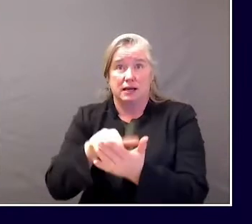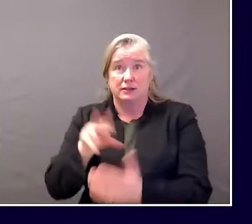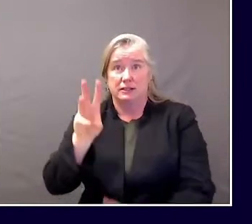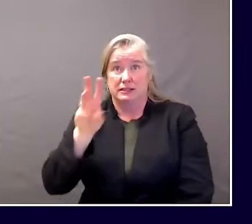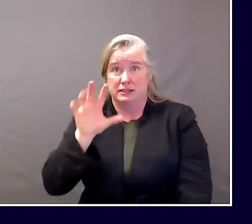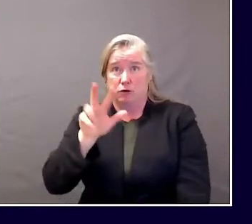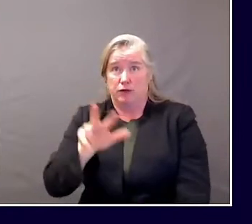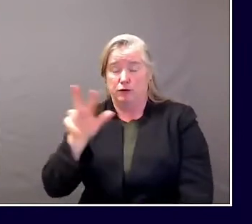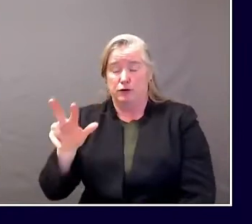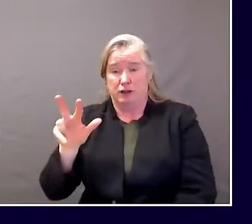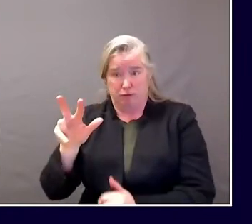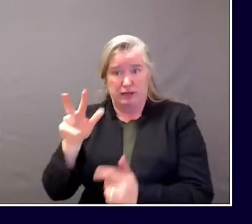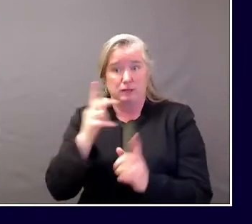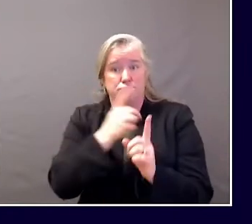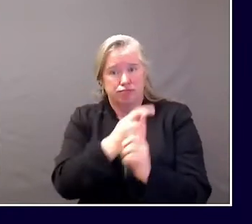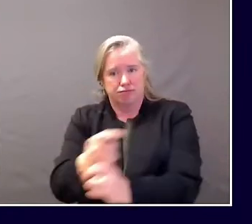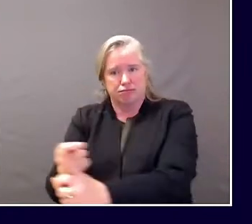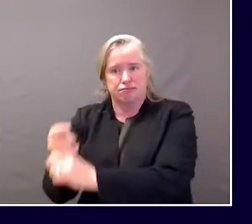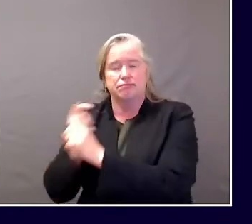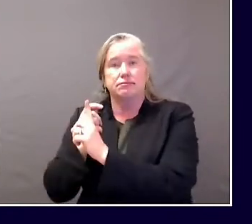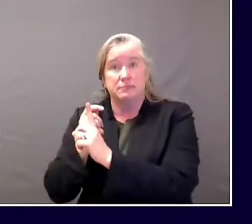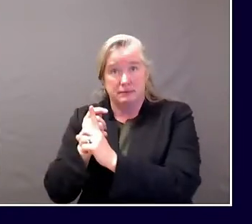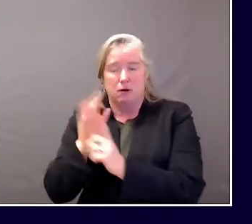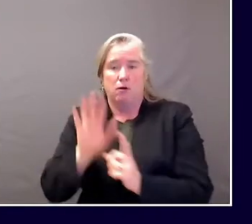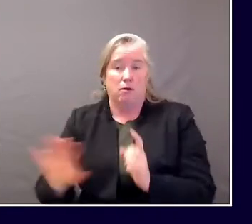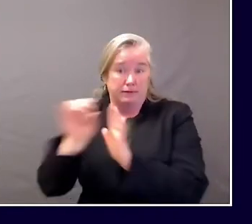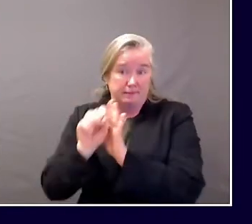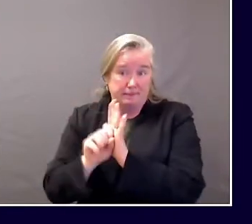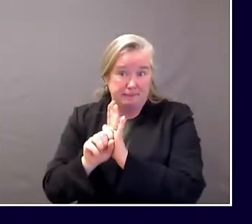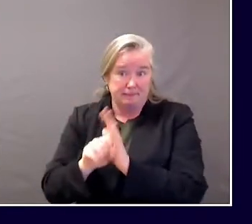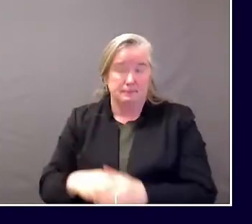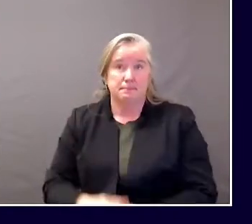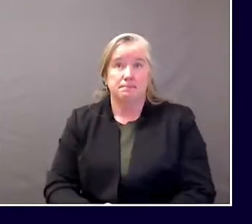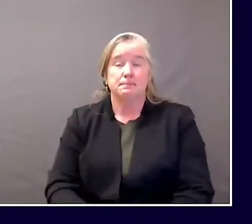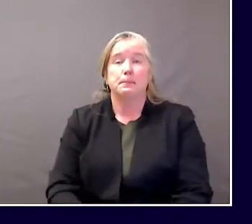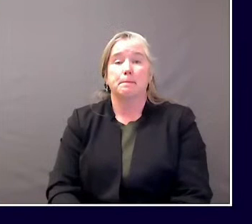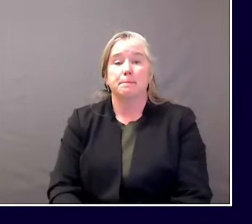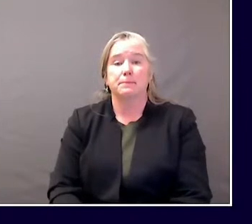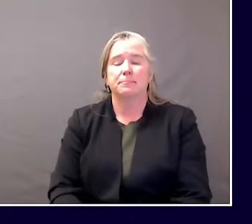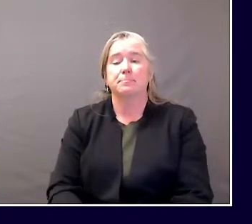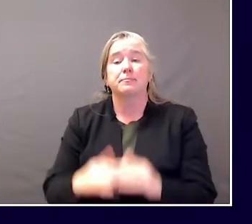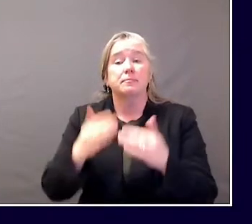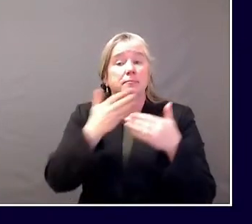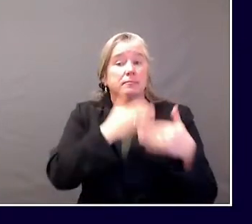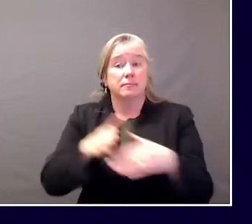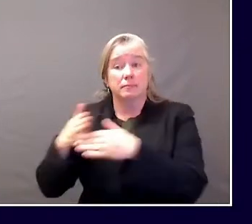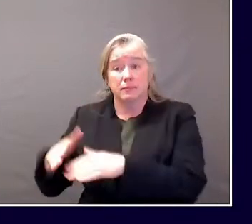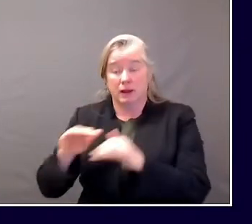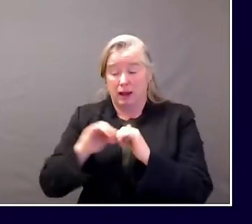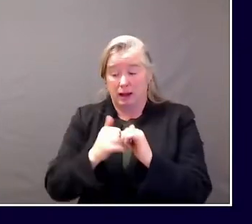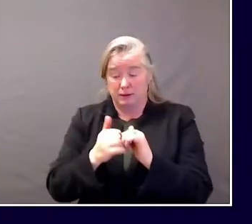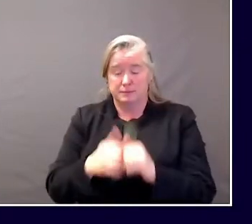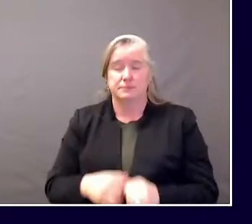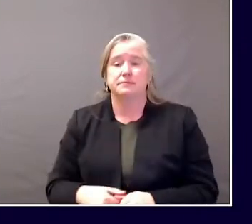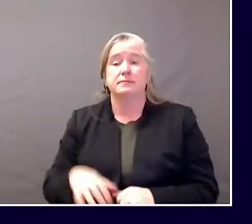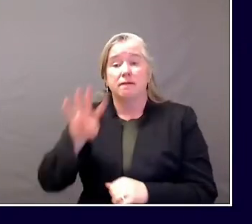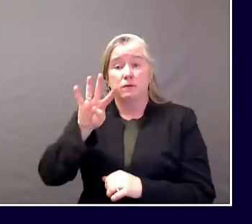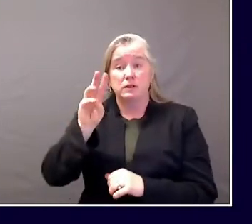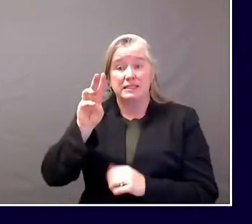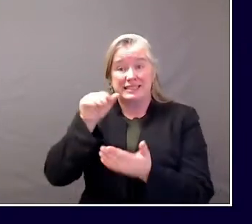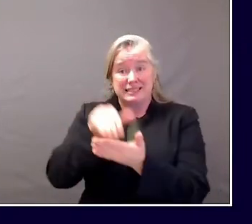46,633 doses of COVID-19 vaccine administered. Here's how that breaks down. Of those